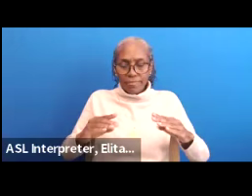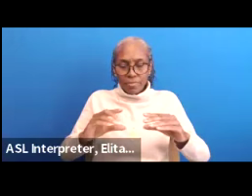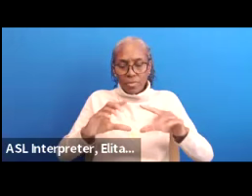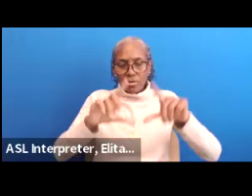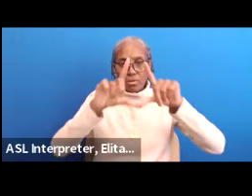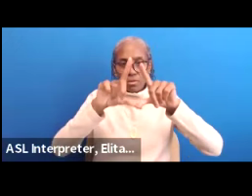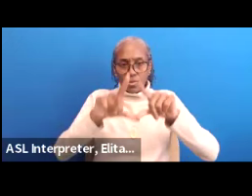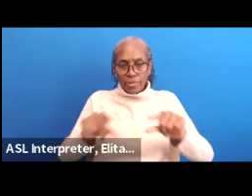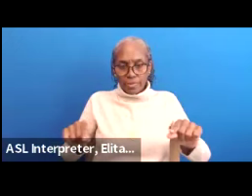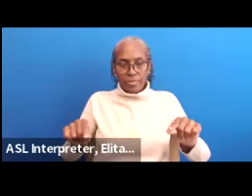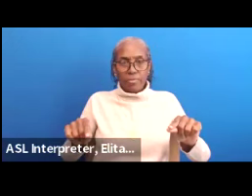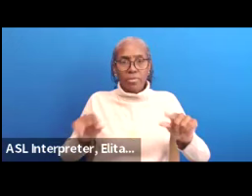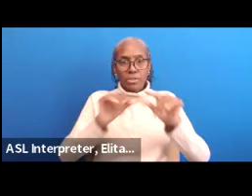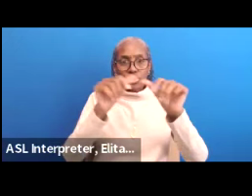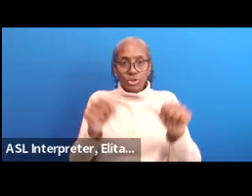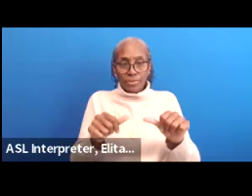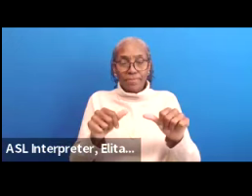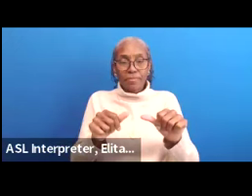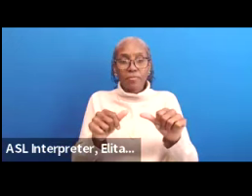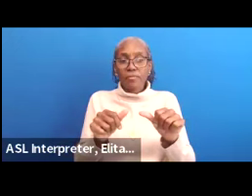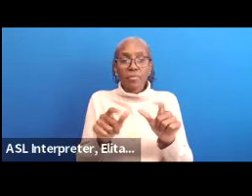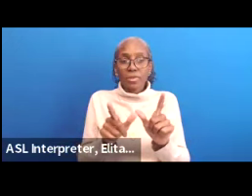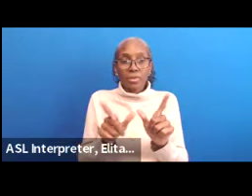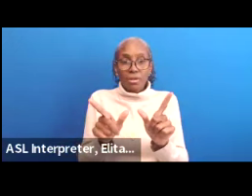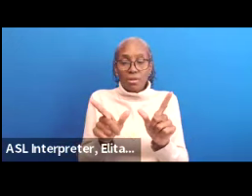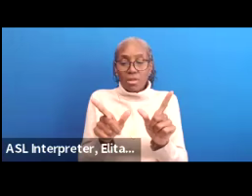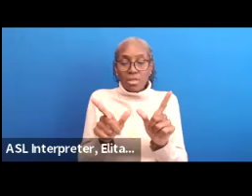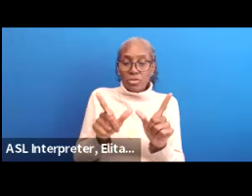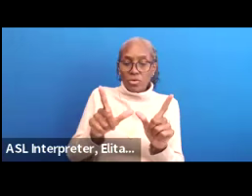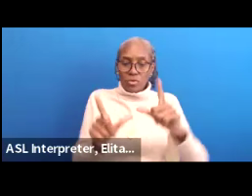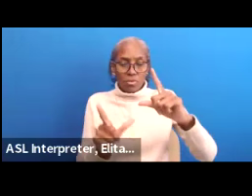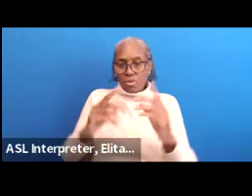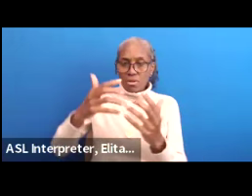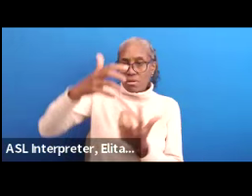And so there was not normal alignment here.